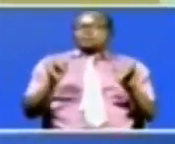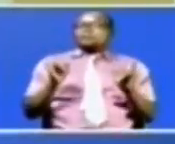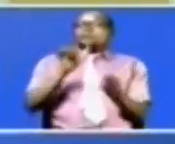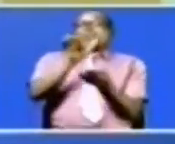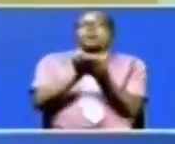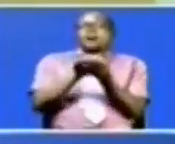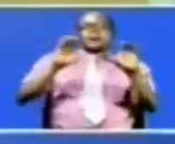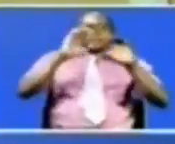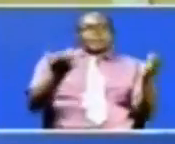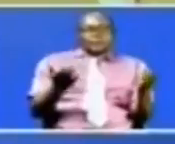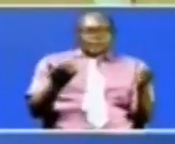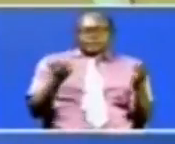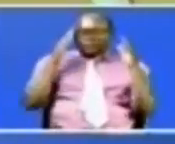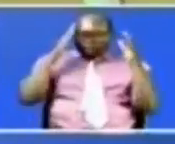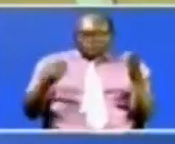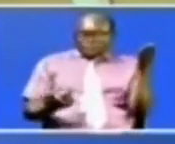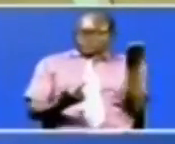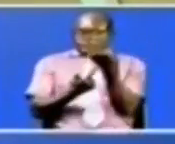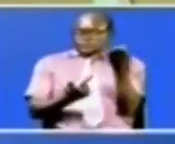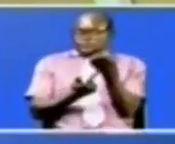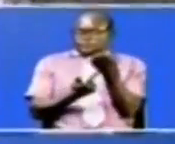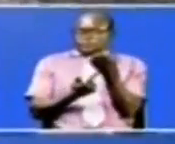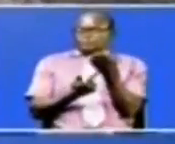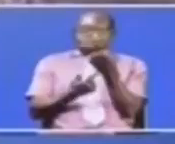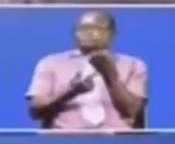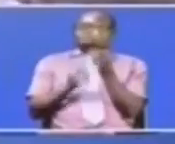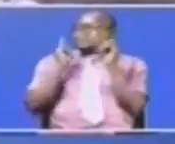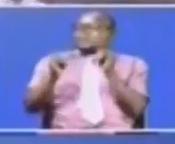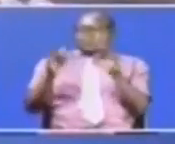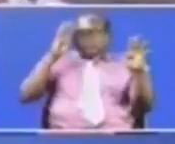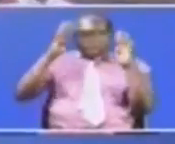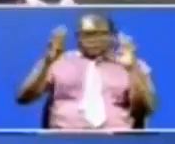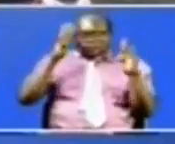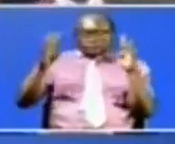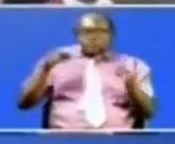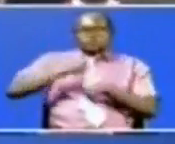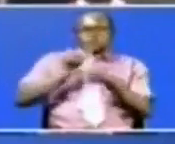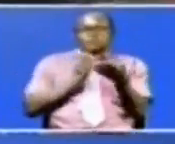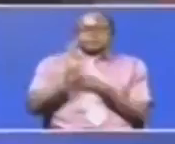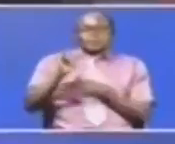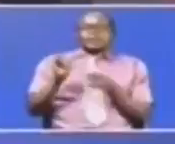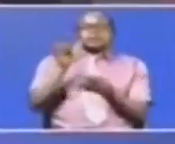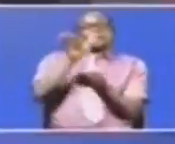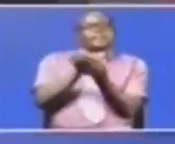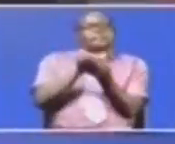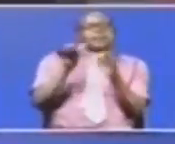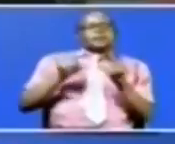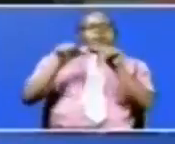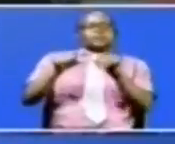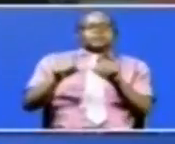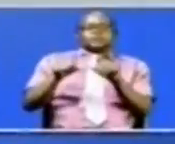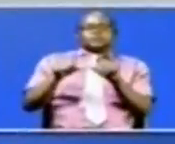new outfit will focus on digitization and churn out new innovations to ensure the bank's survival in the